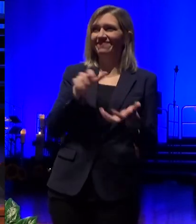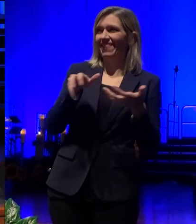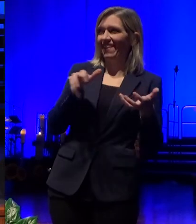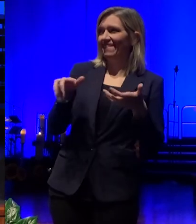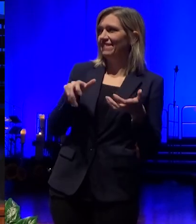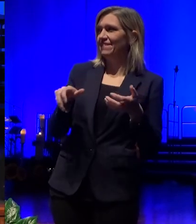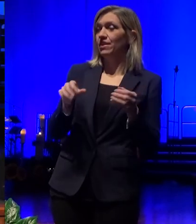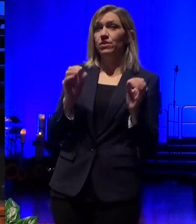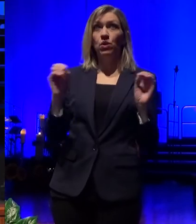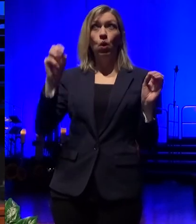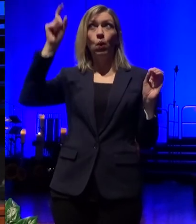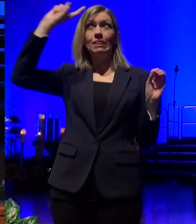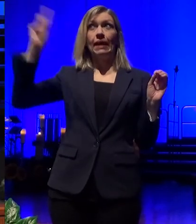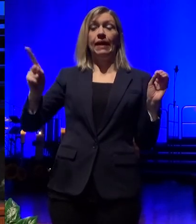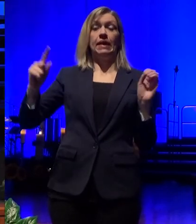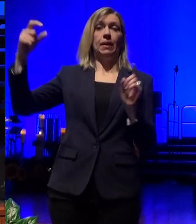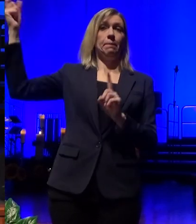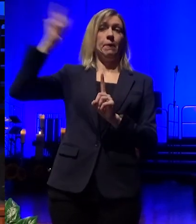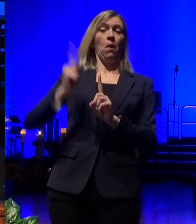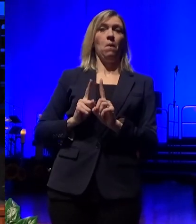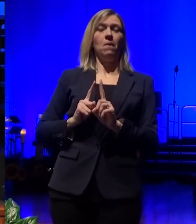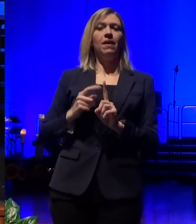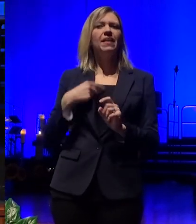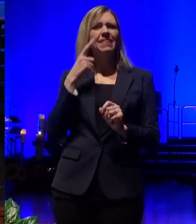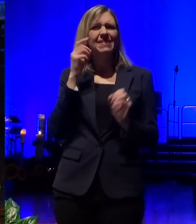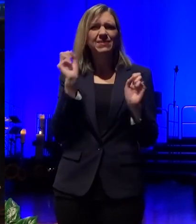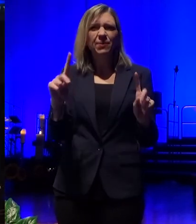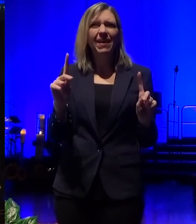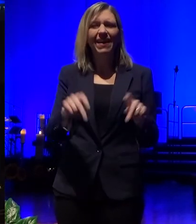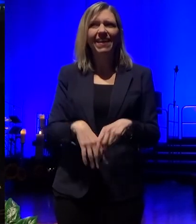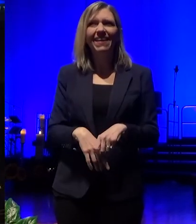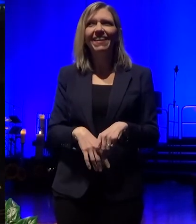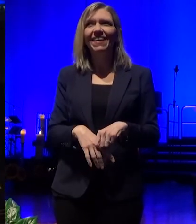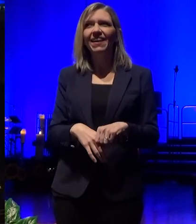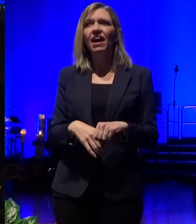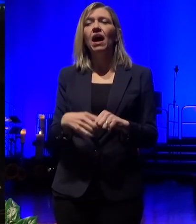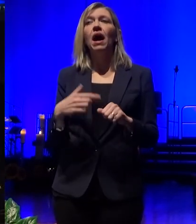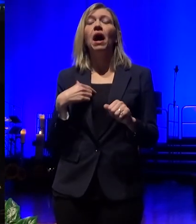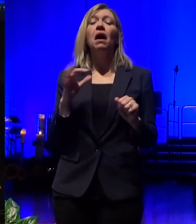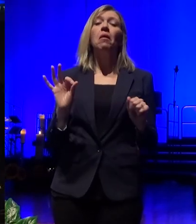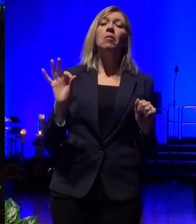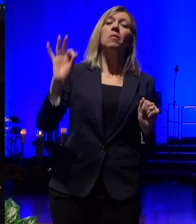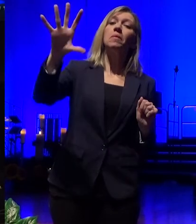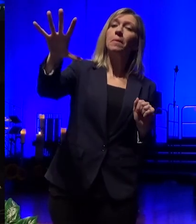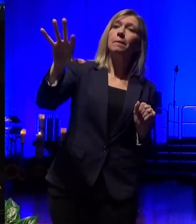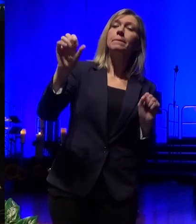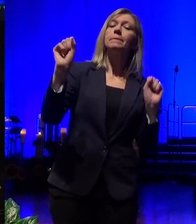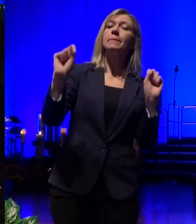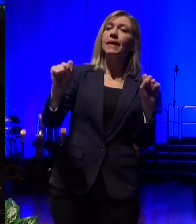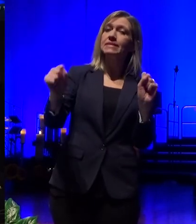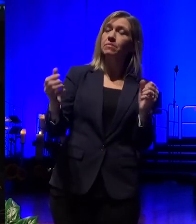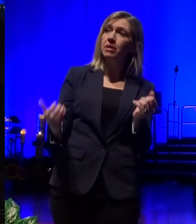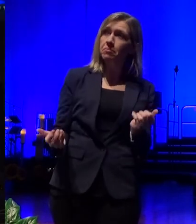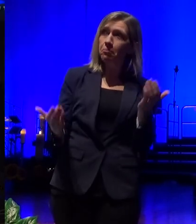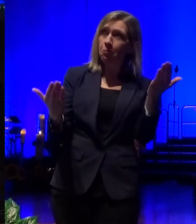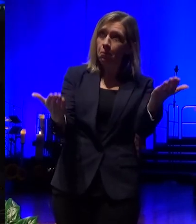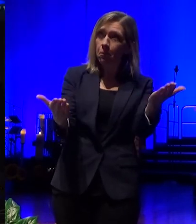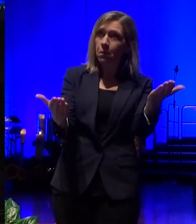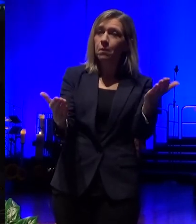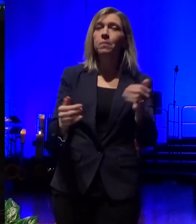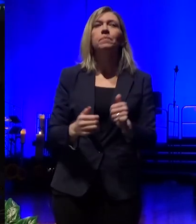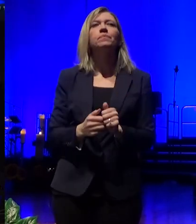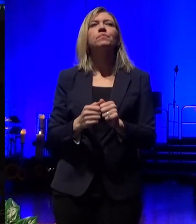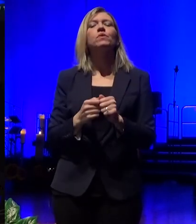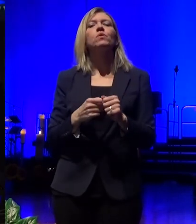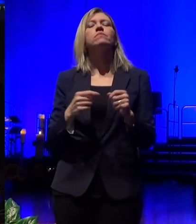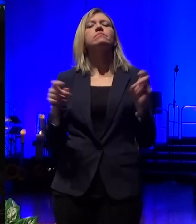No lightning came or anything like that, so I think it's okay, right? I would possibly suggest that we